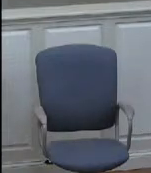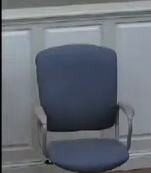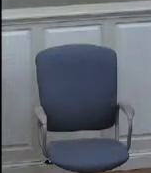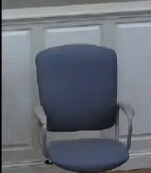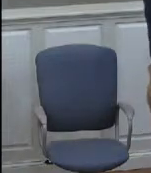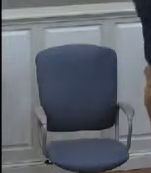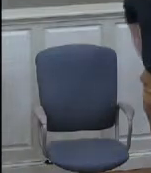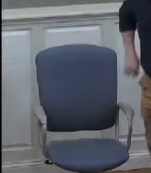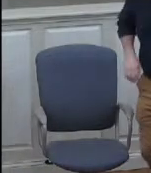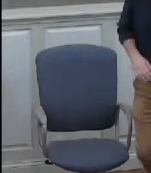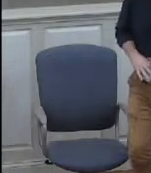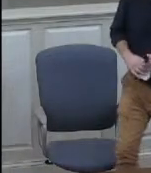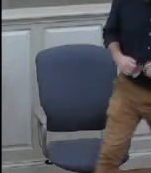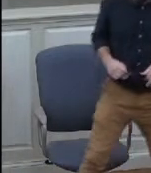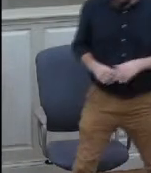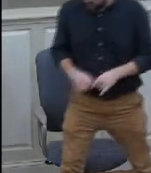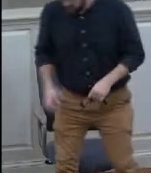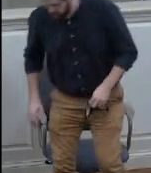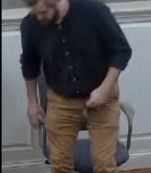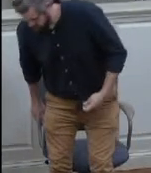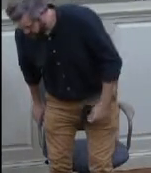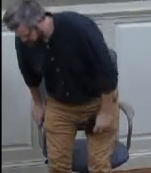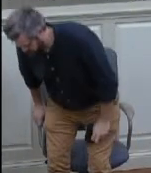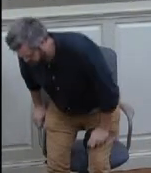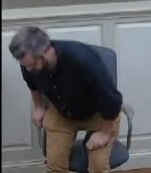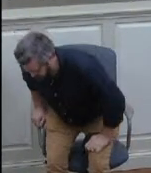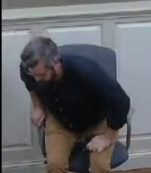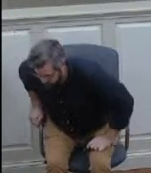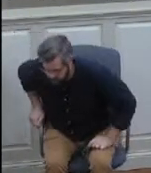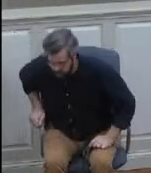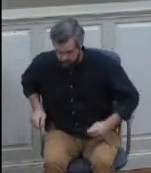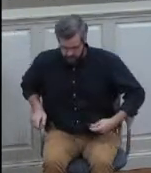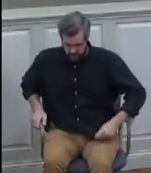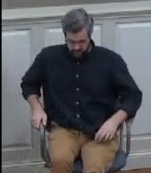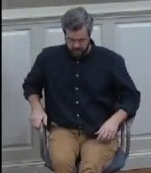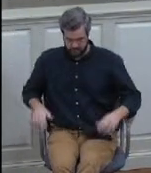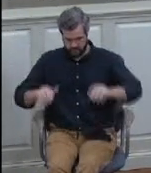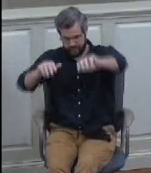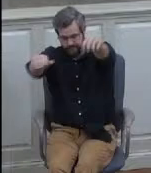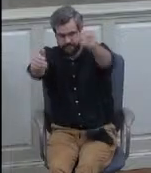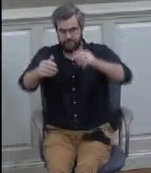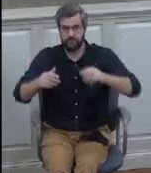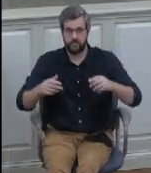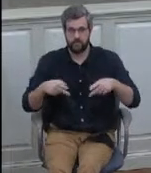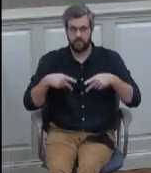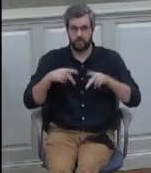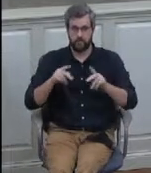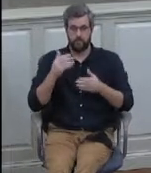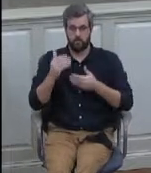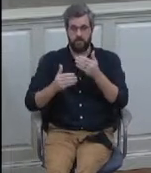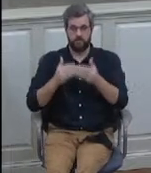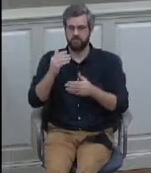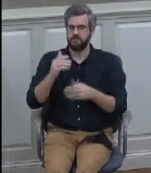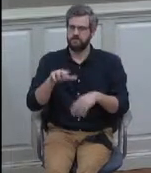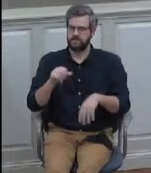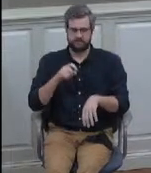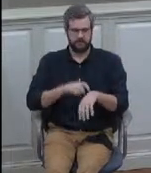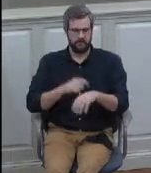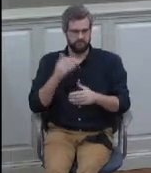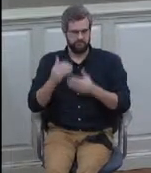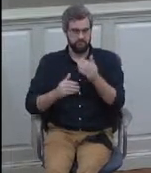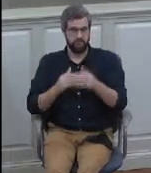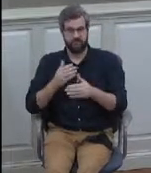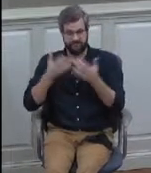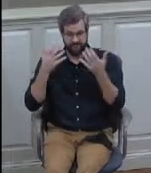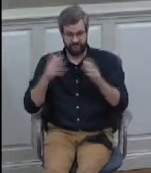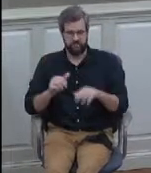But we're still ongoing with the permit process. This is going to take some time. I'm not sure when this will actually happen, but I'm pushing it as hard